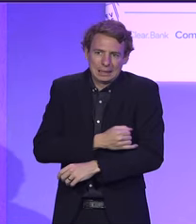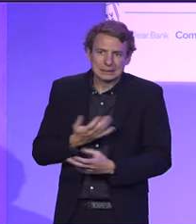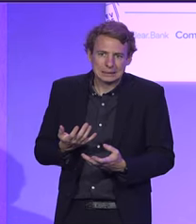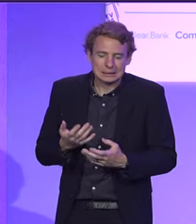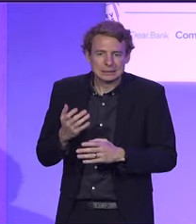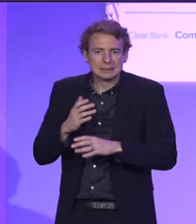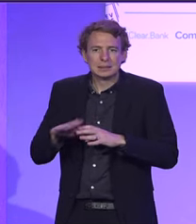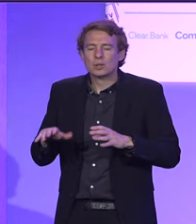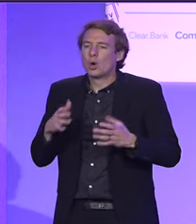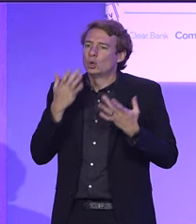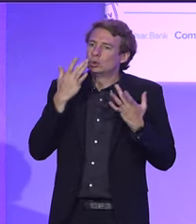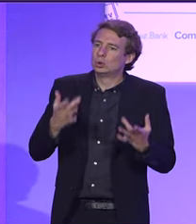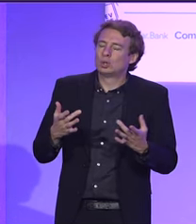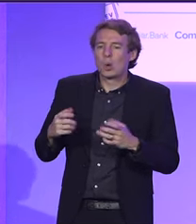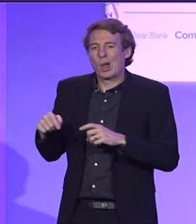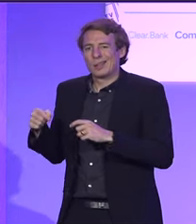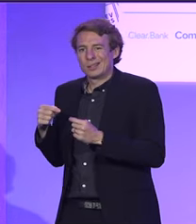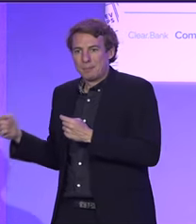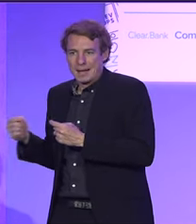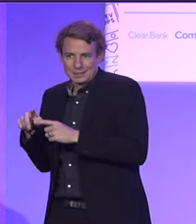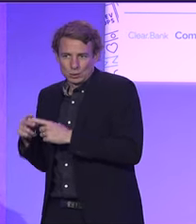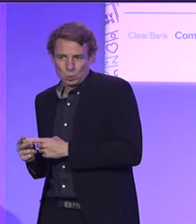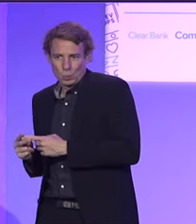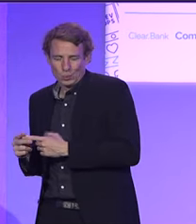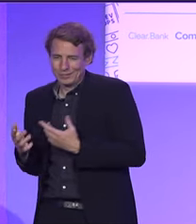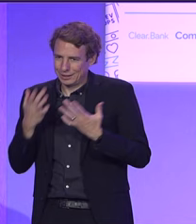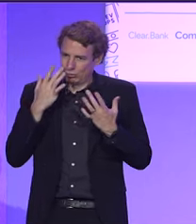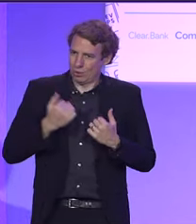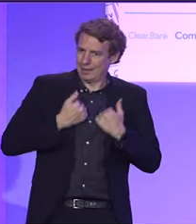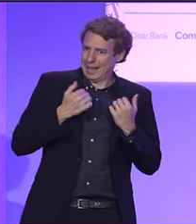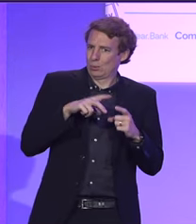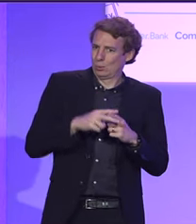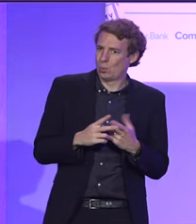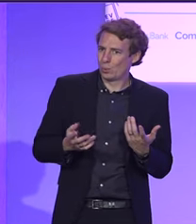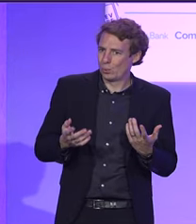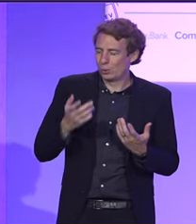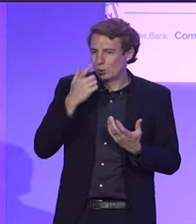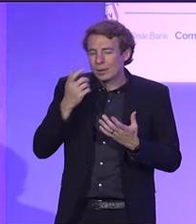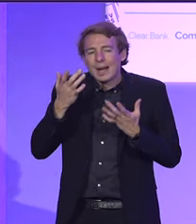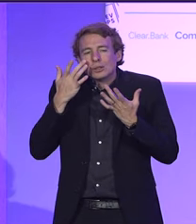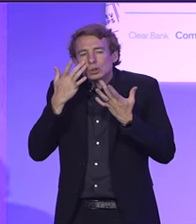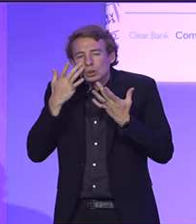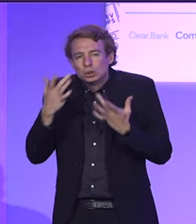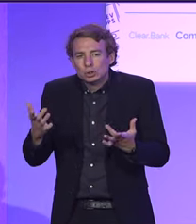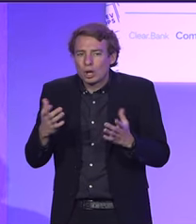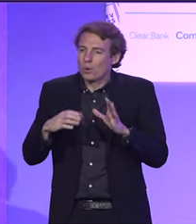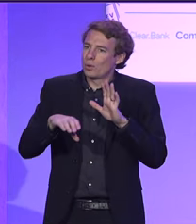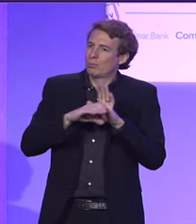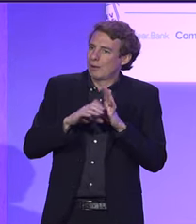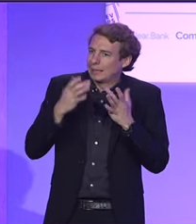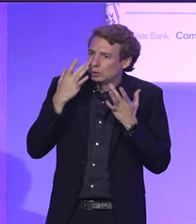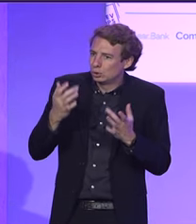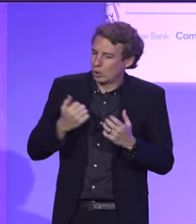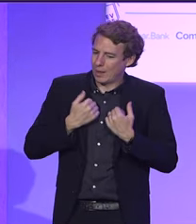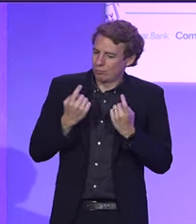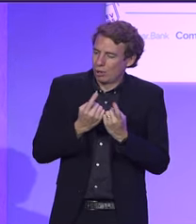they show what they're doing. So they're going to work in that environment. So there's ways of showing off your brand without necessarily giving a pitch and being useful, helpful,